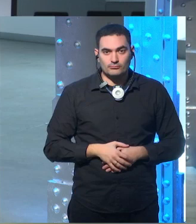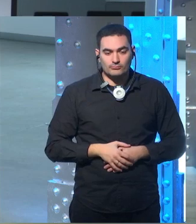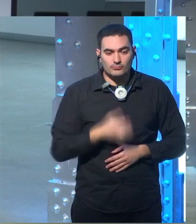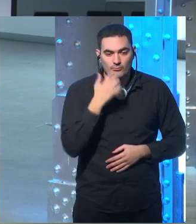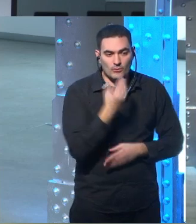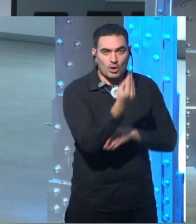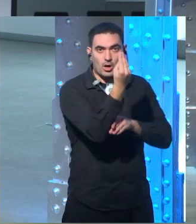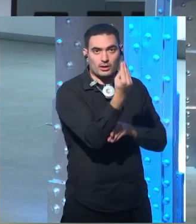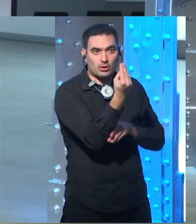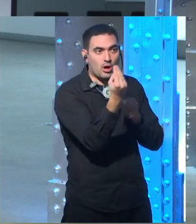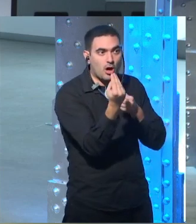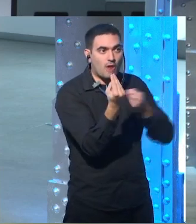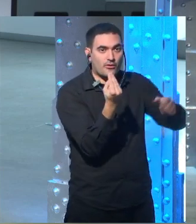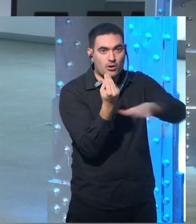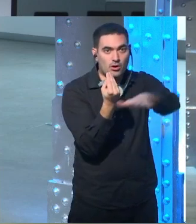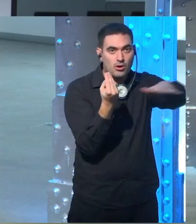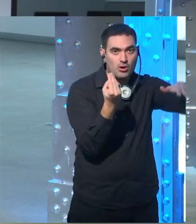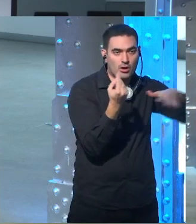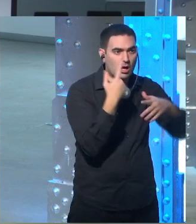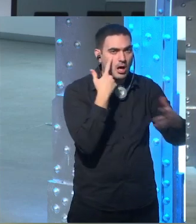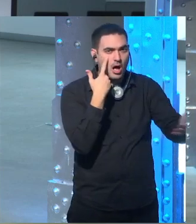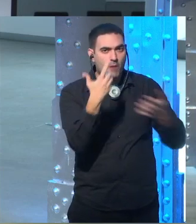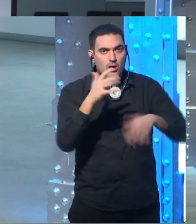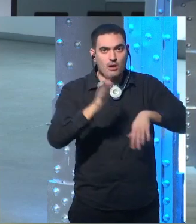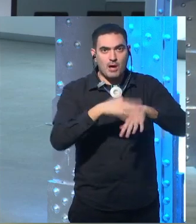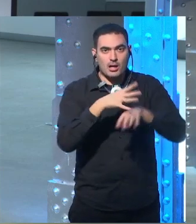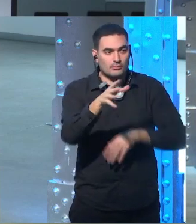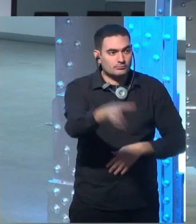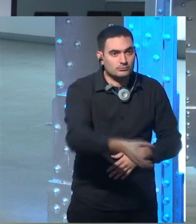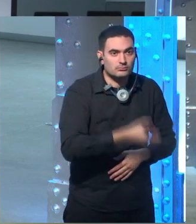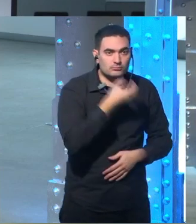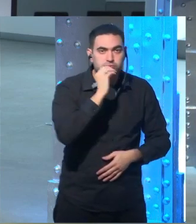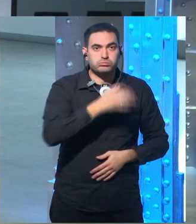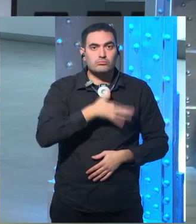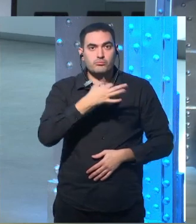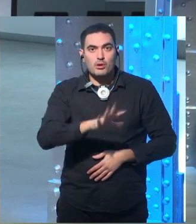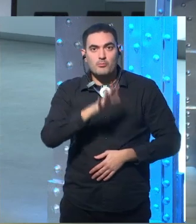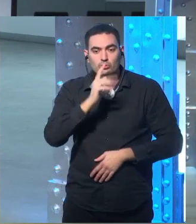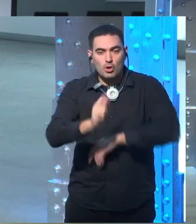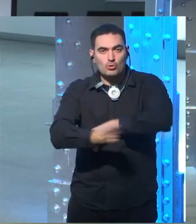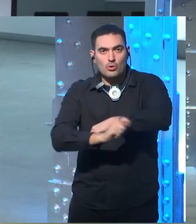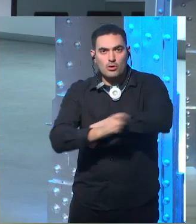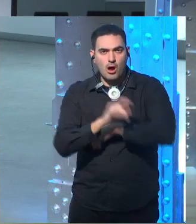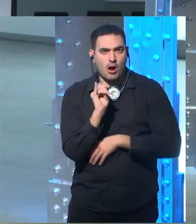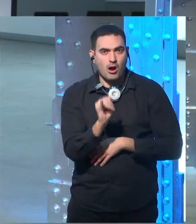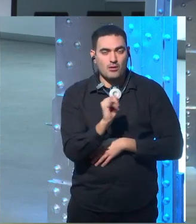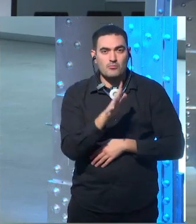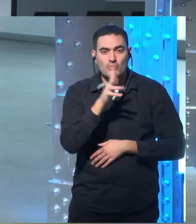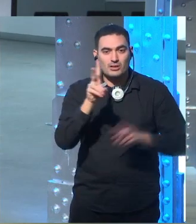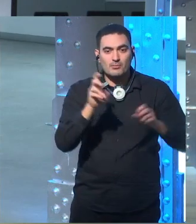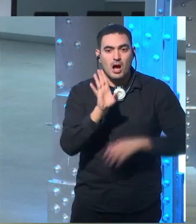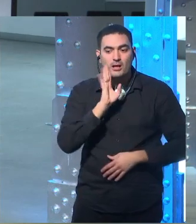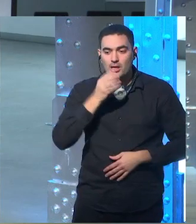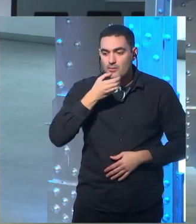it up. And this is slightly tricky in this case, because the glass is transparent, you can see through it. And